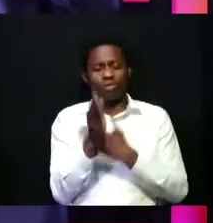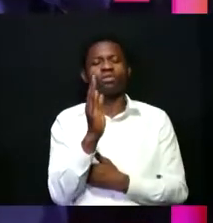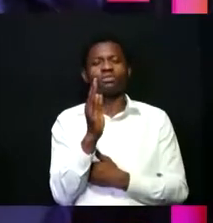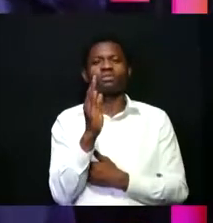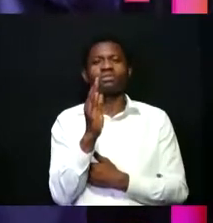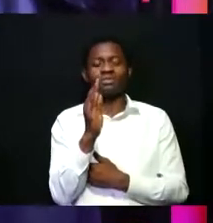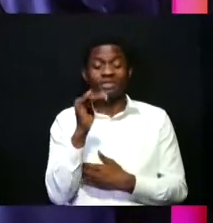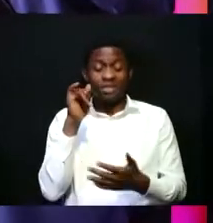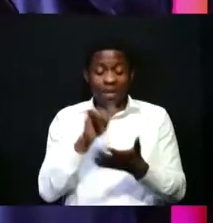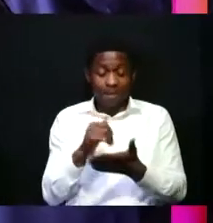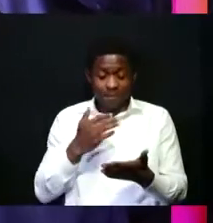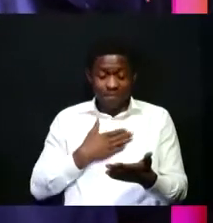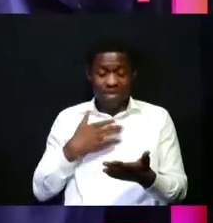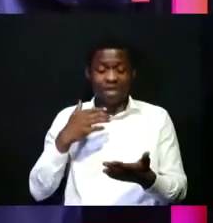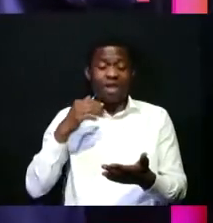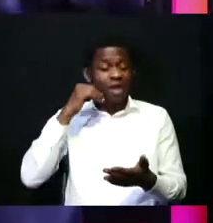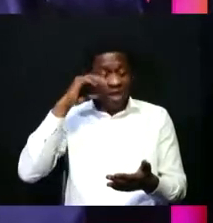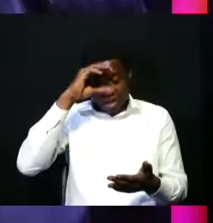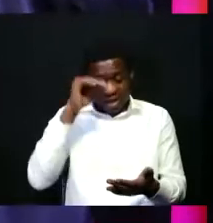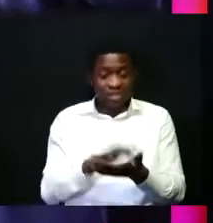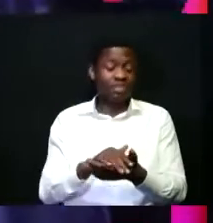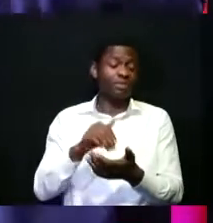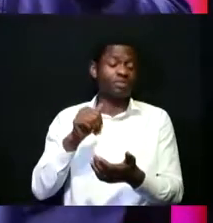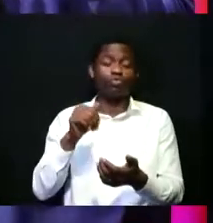That my husband will know that you, Lord, you are God.